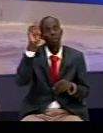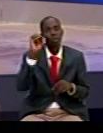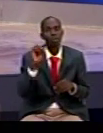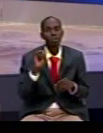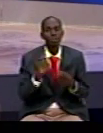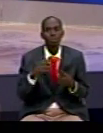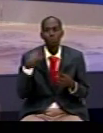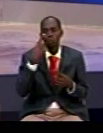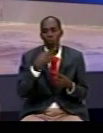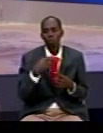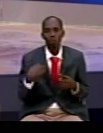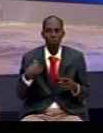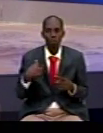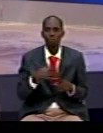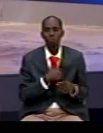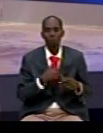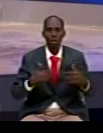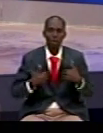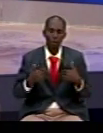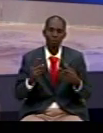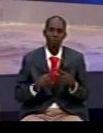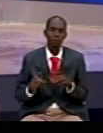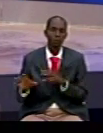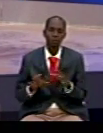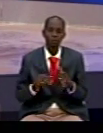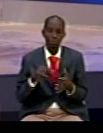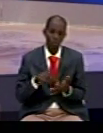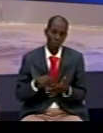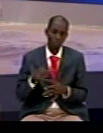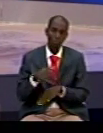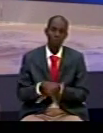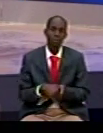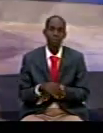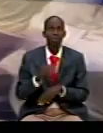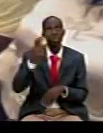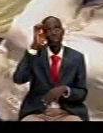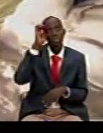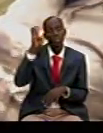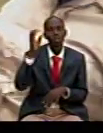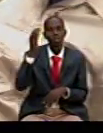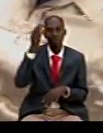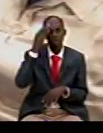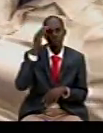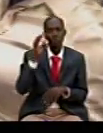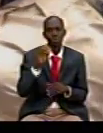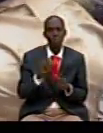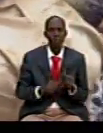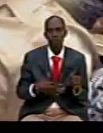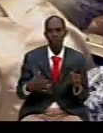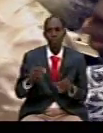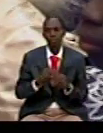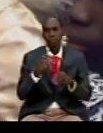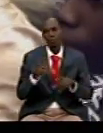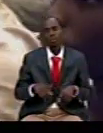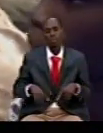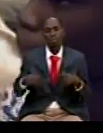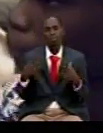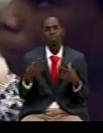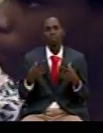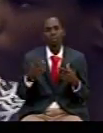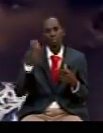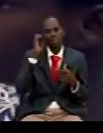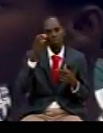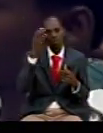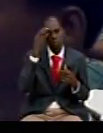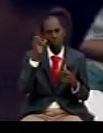whom we have to do. Tonight, he knows everything in your life. He